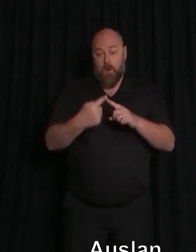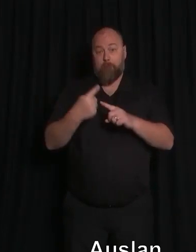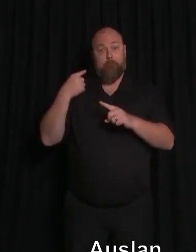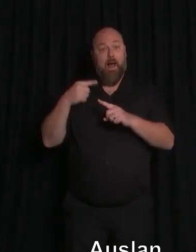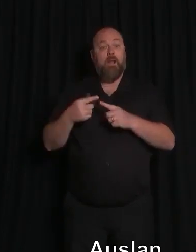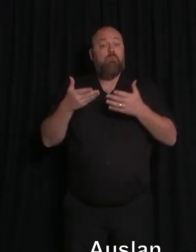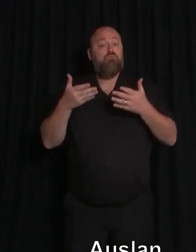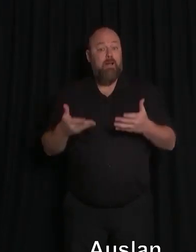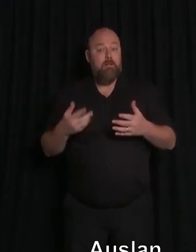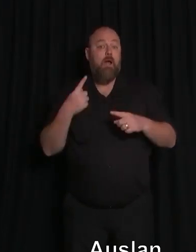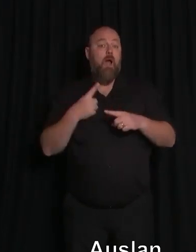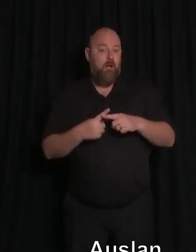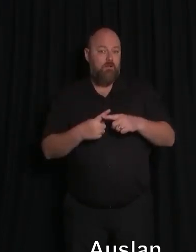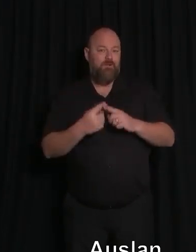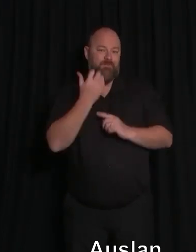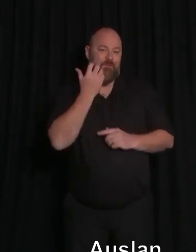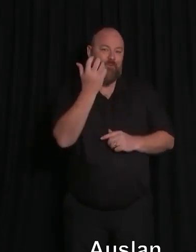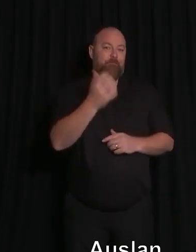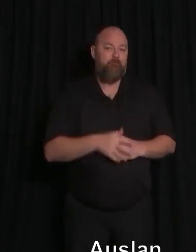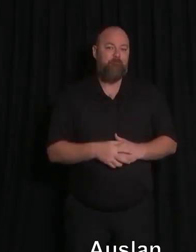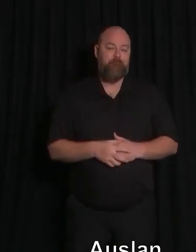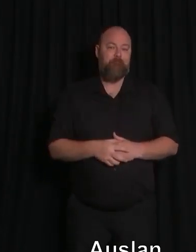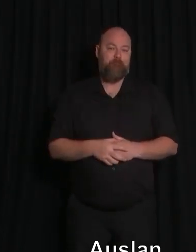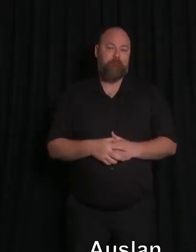present, and future.